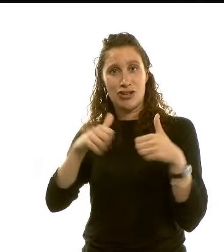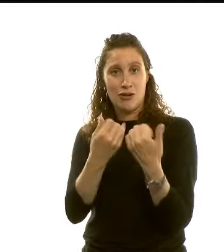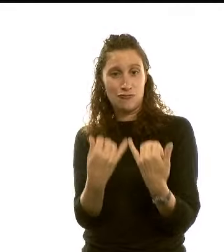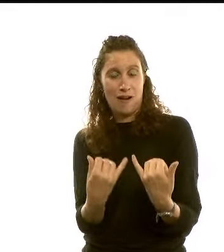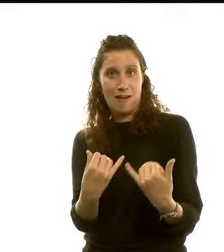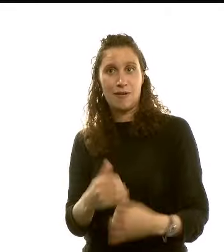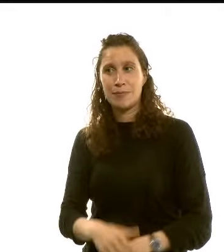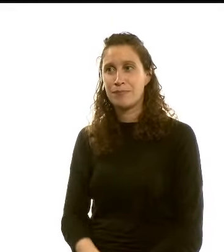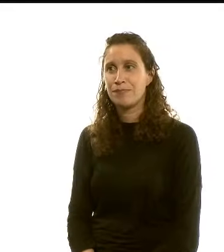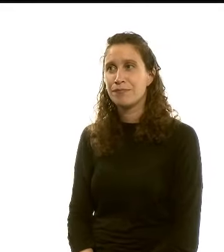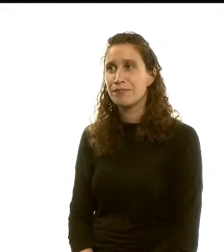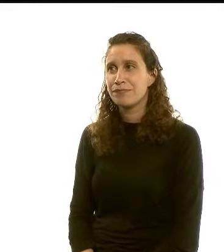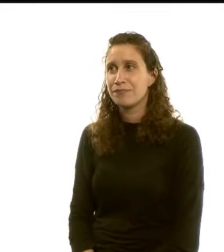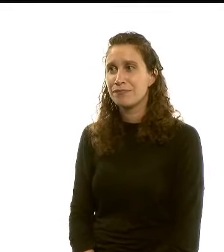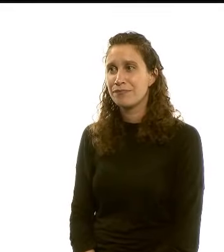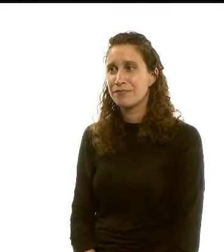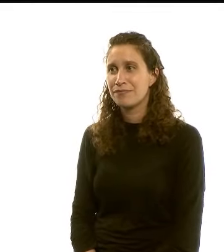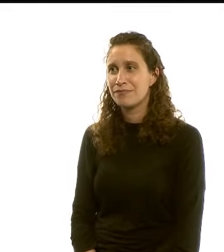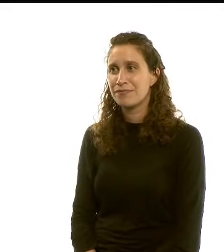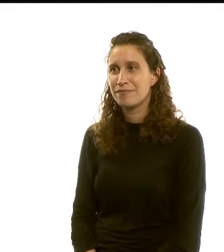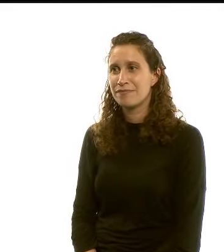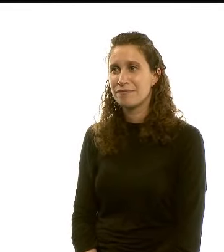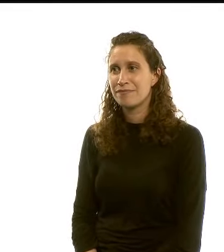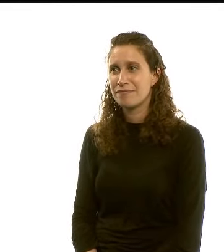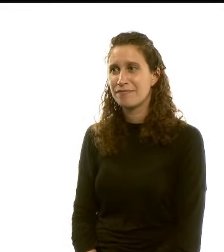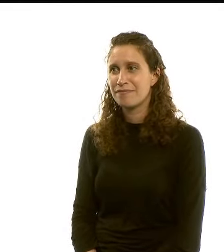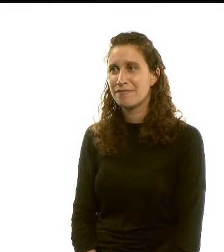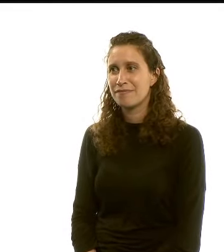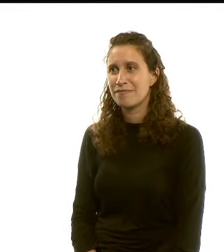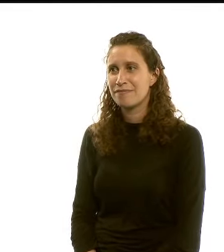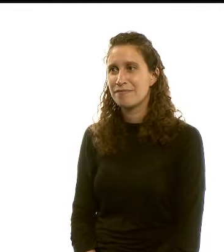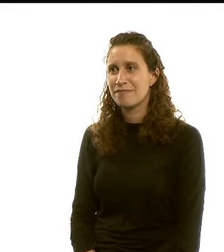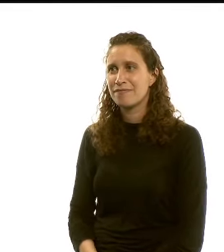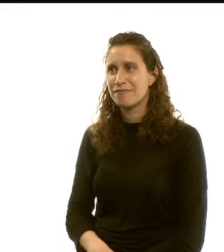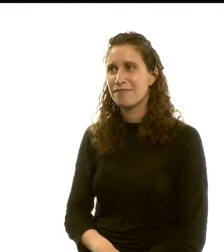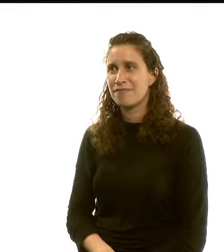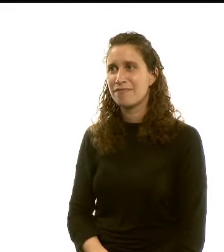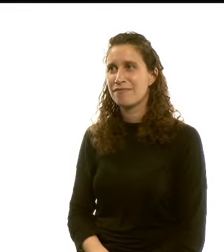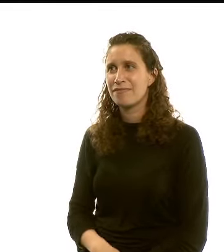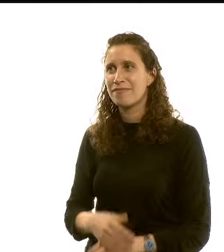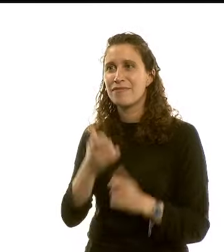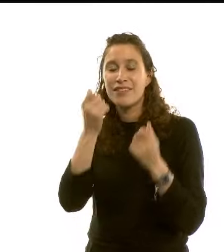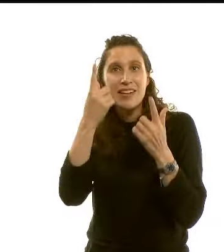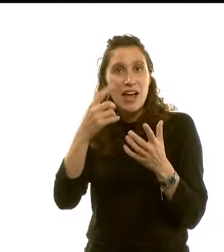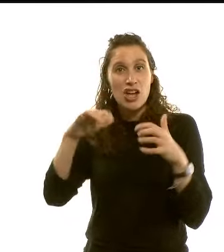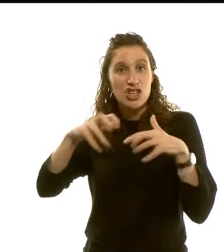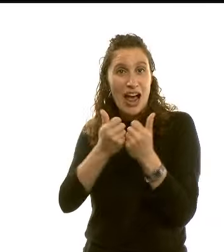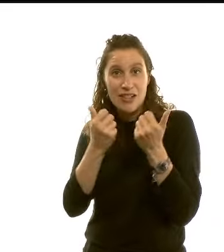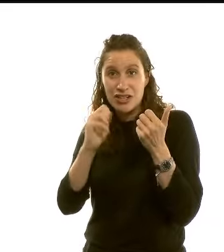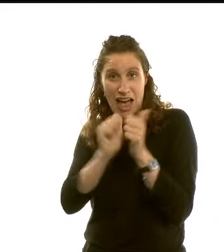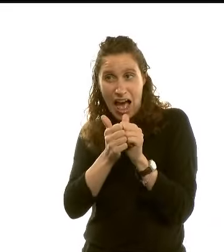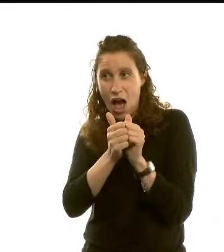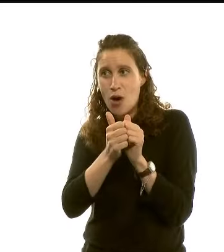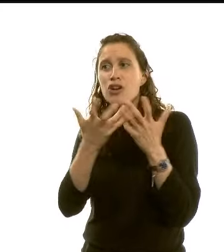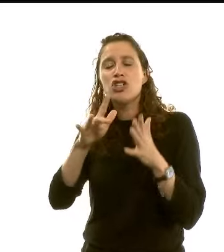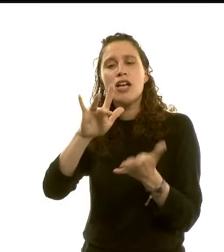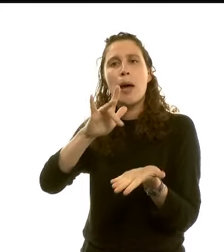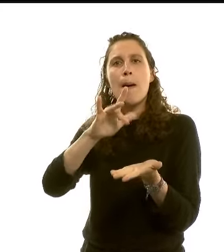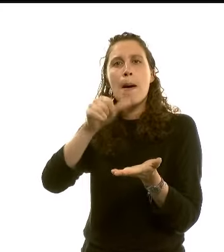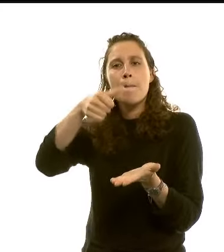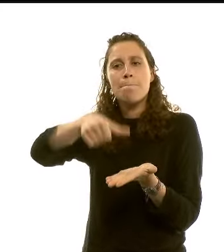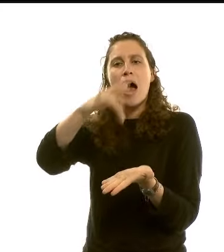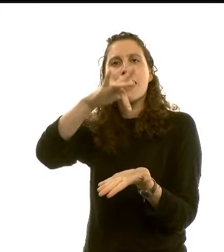ready? Yeah, no problem. 90 seconds, easy. What is it? All right, we're going to find out using this super whizzy challenge indicator type thingy. So, Vic, just push that button over